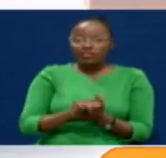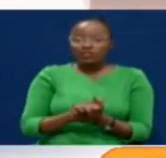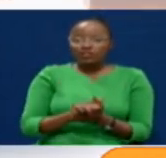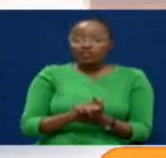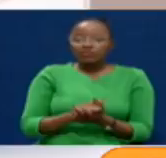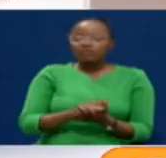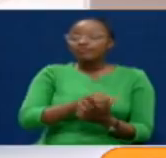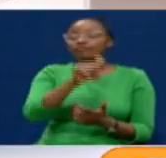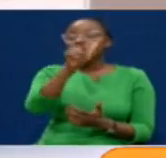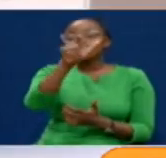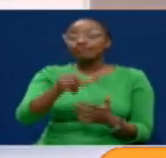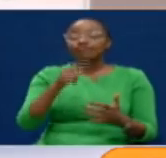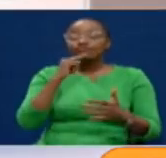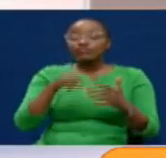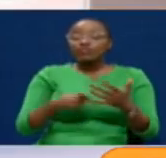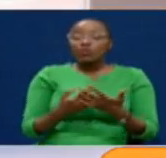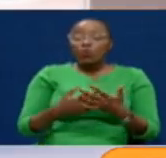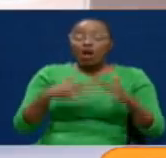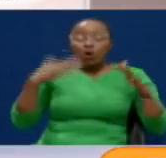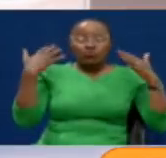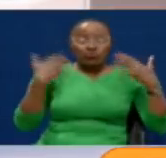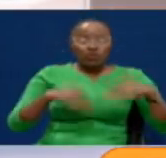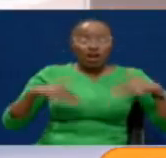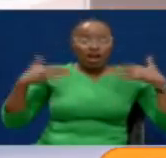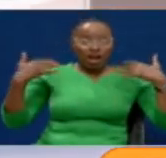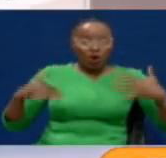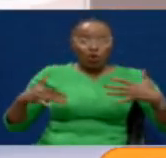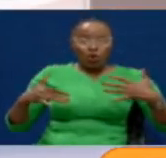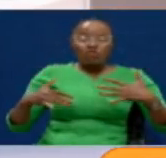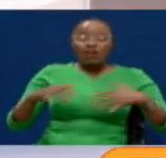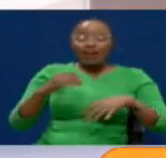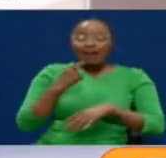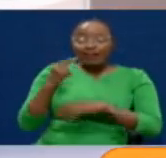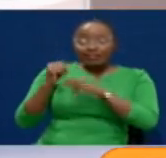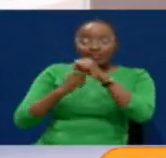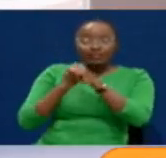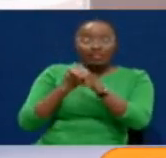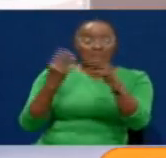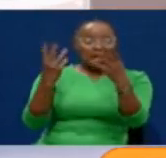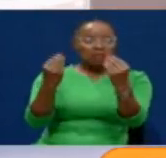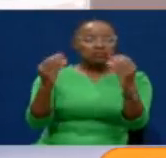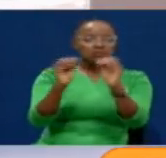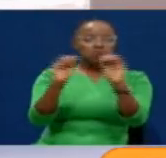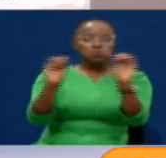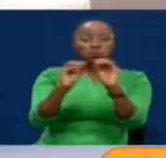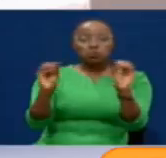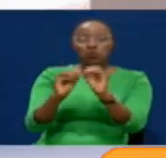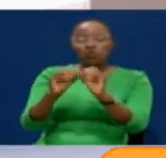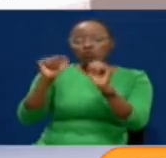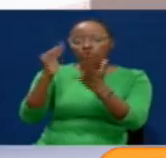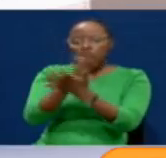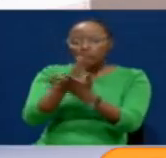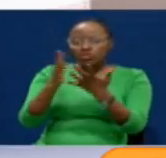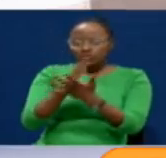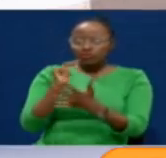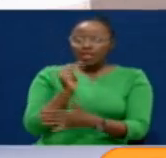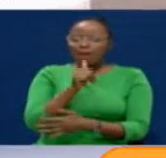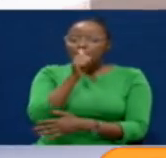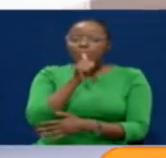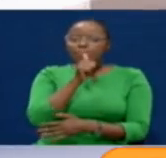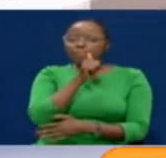Wanjeri Joram K.E., you say, wow, hitting a century is not a joke. I wish he can share with us his